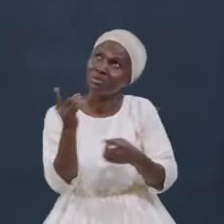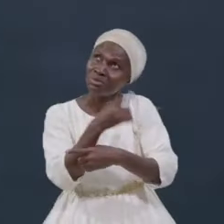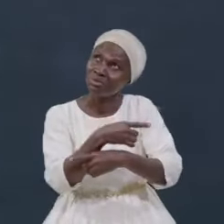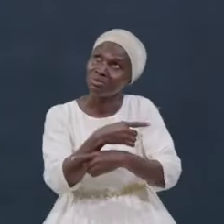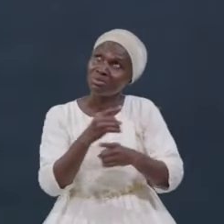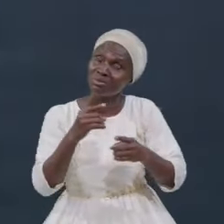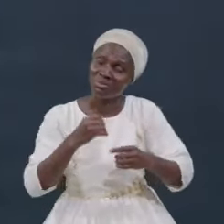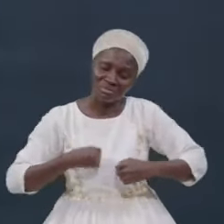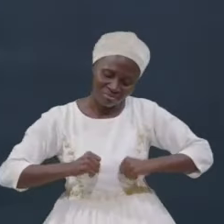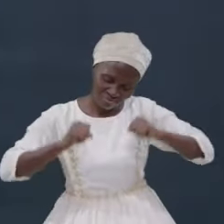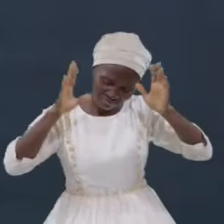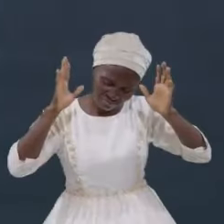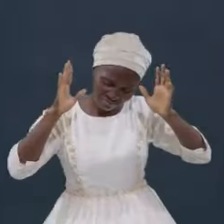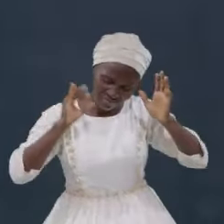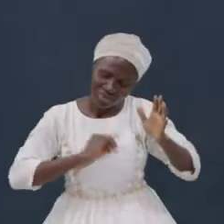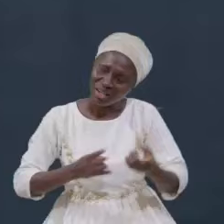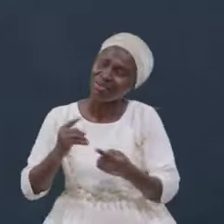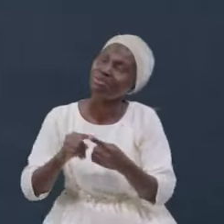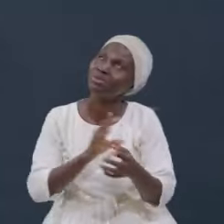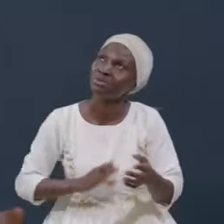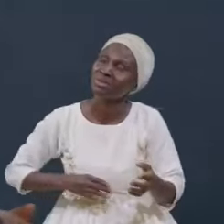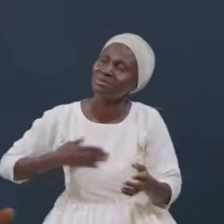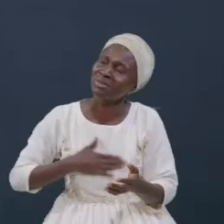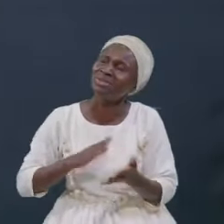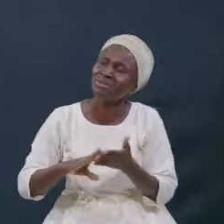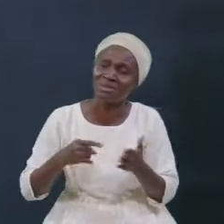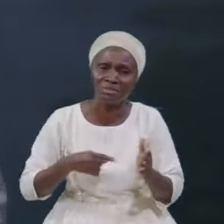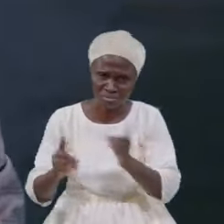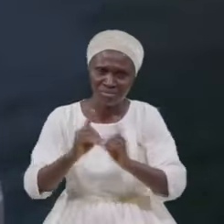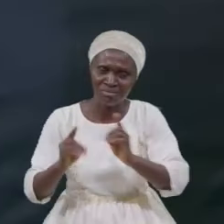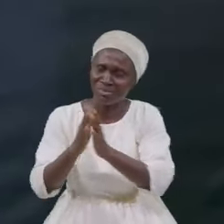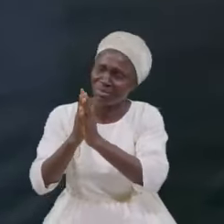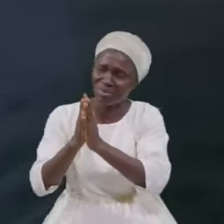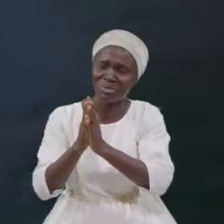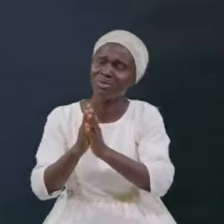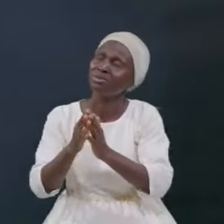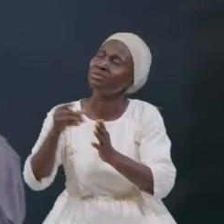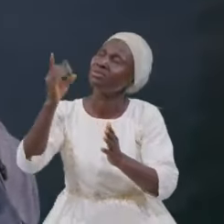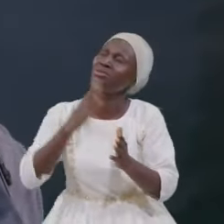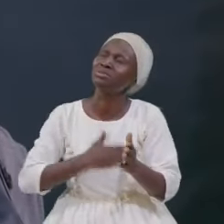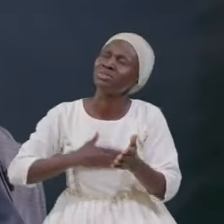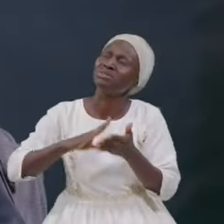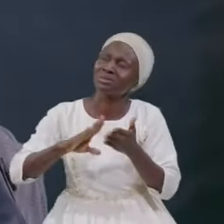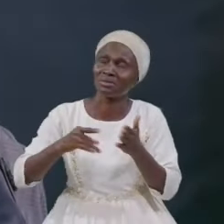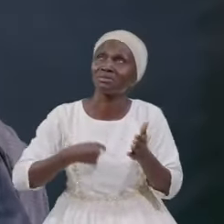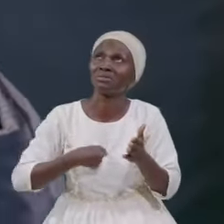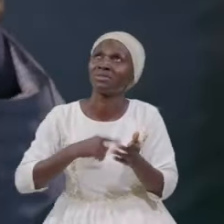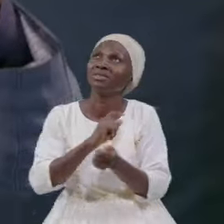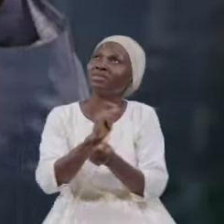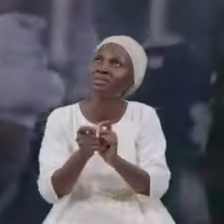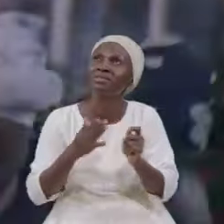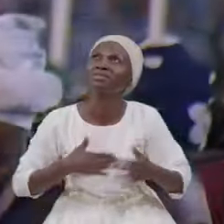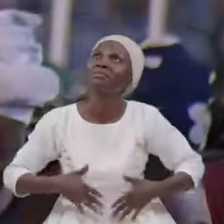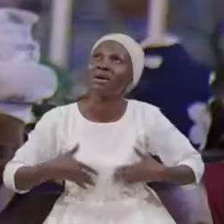Forgive me, Lord. Change my life, Lord. And my eyes, my mind will now